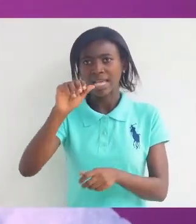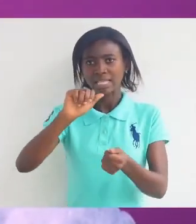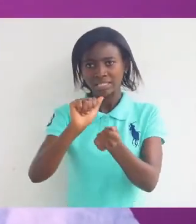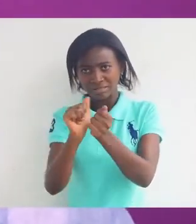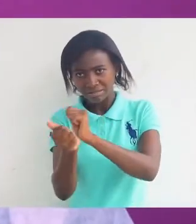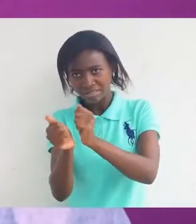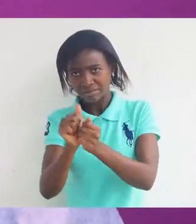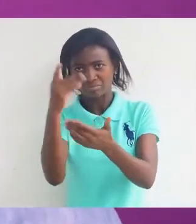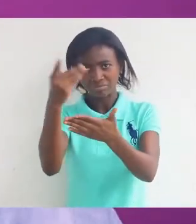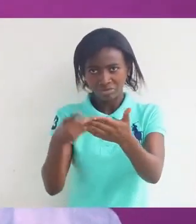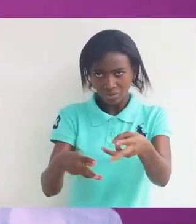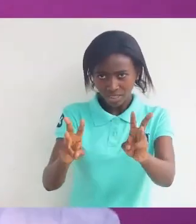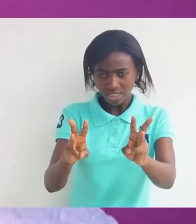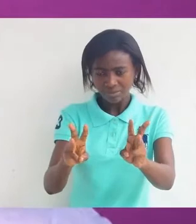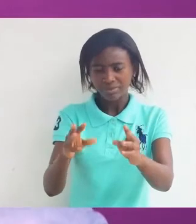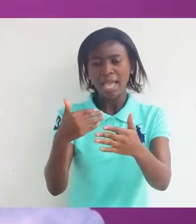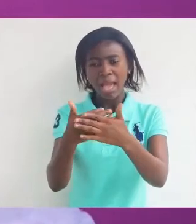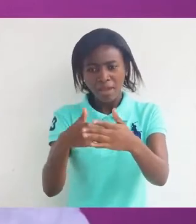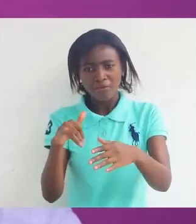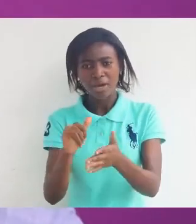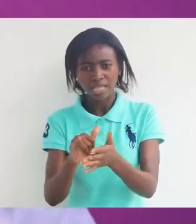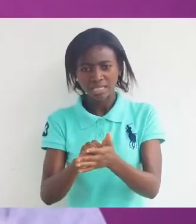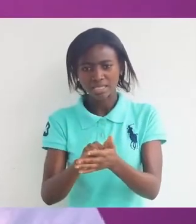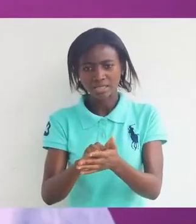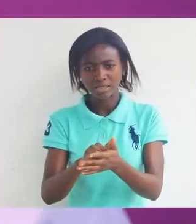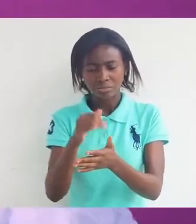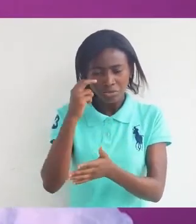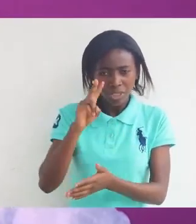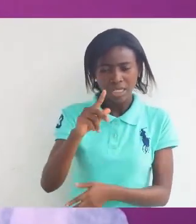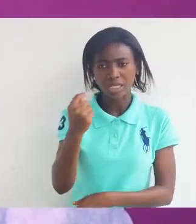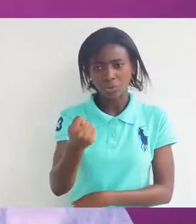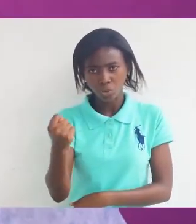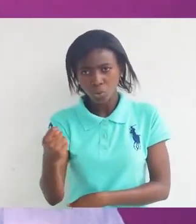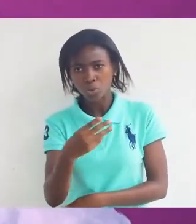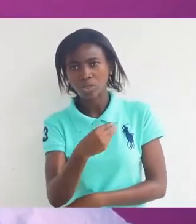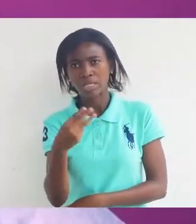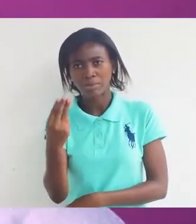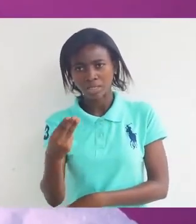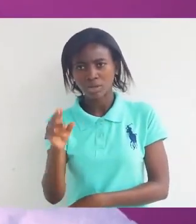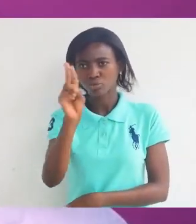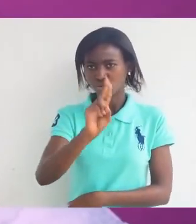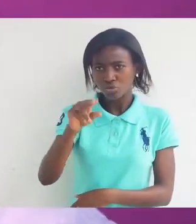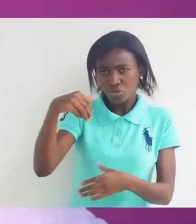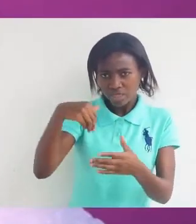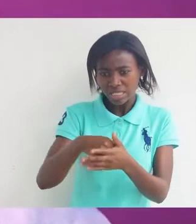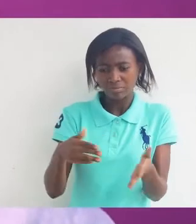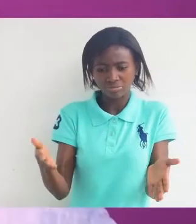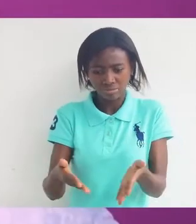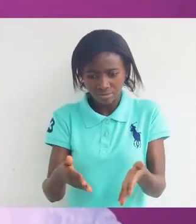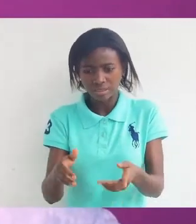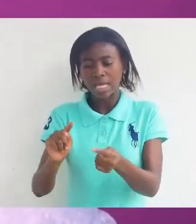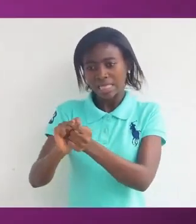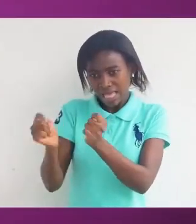that, let's look at the tools and materials we will be using in the construction of these types